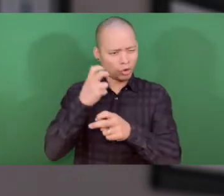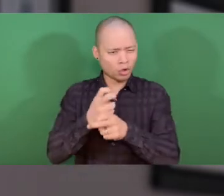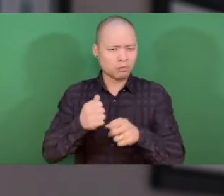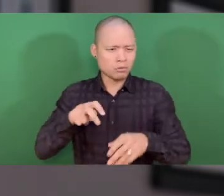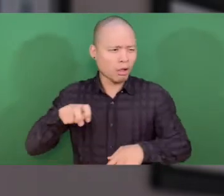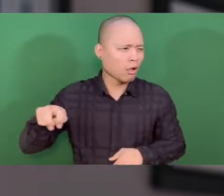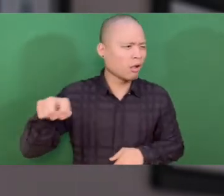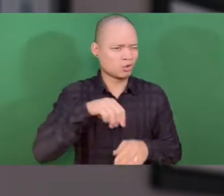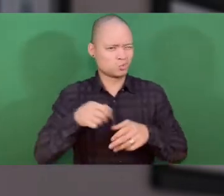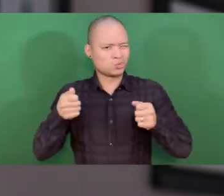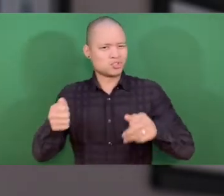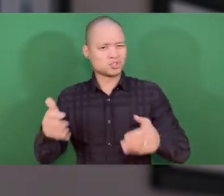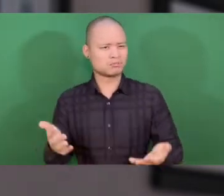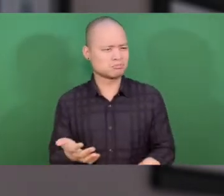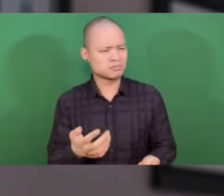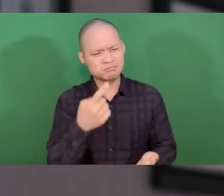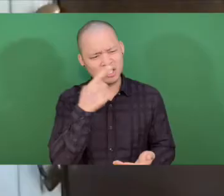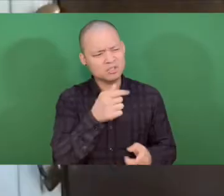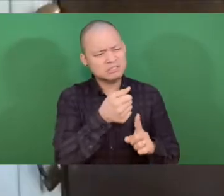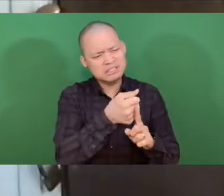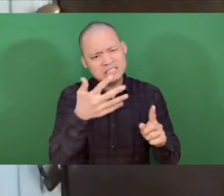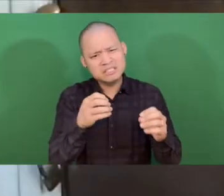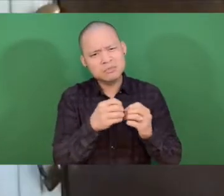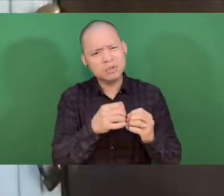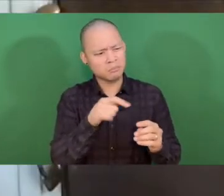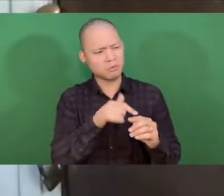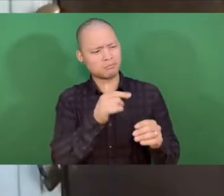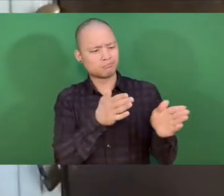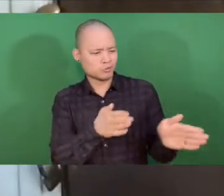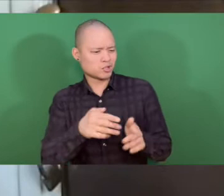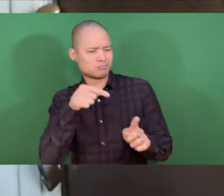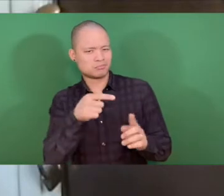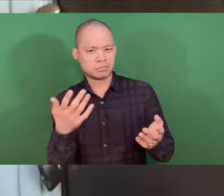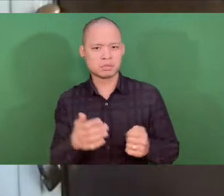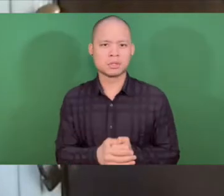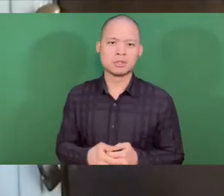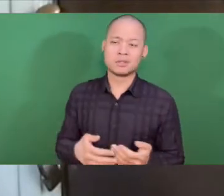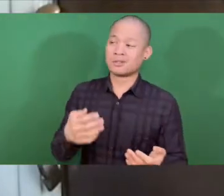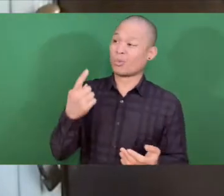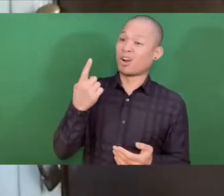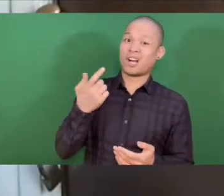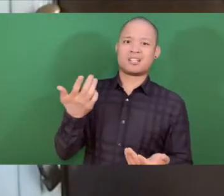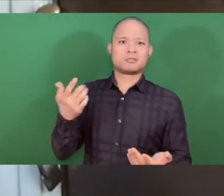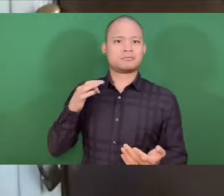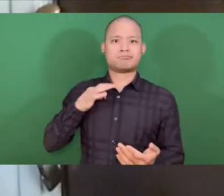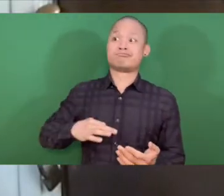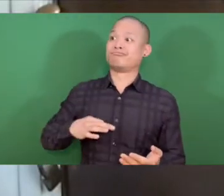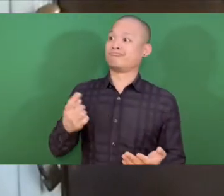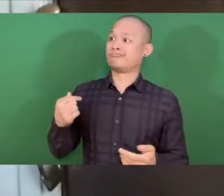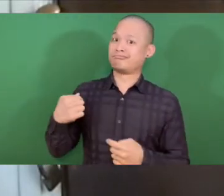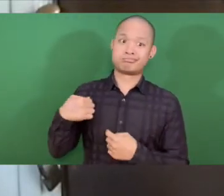talk a bit about what you do to prepare. I think the most difficult thing for me over the years has